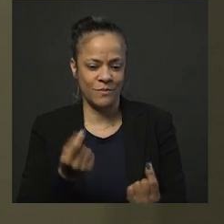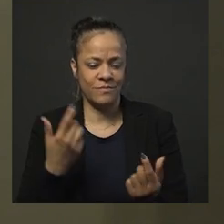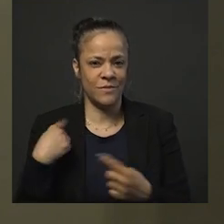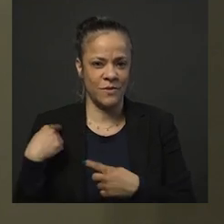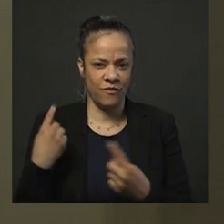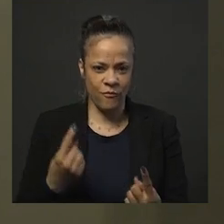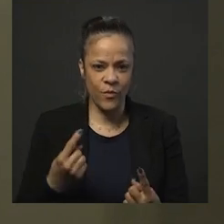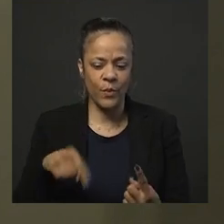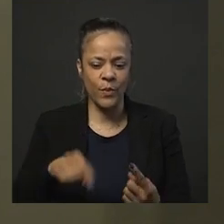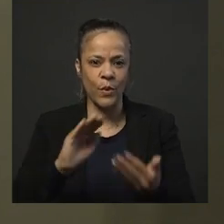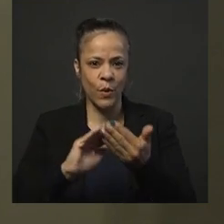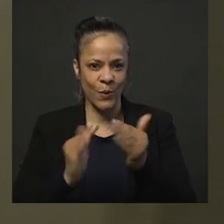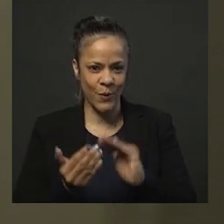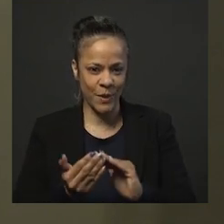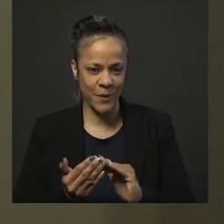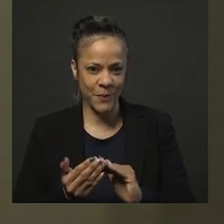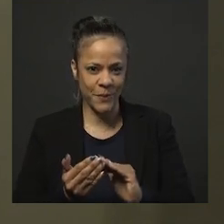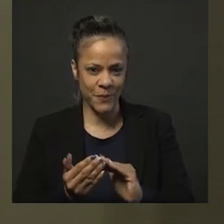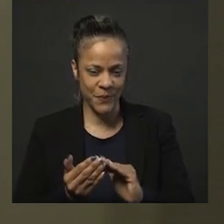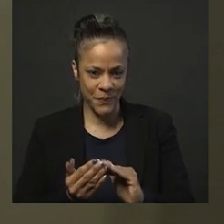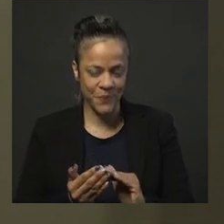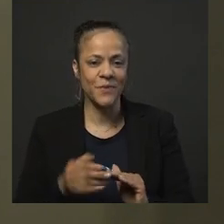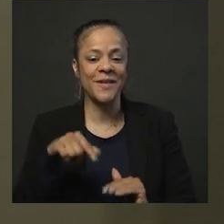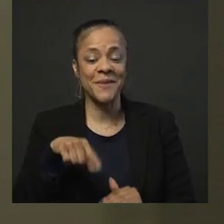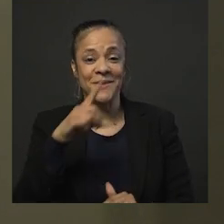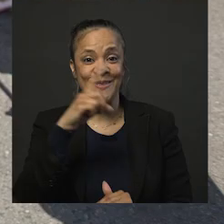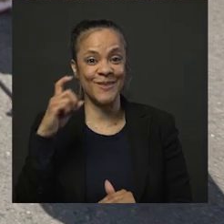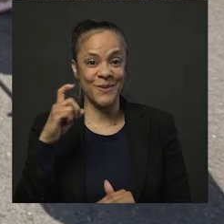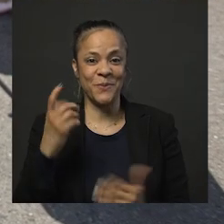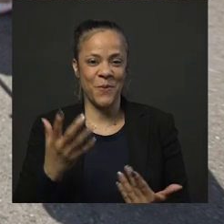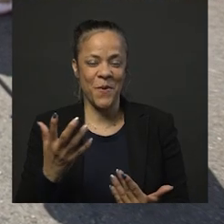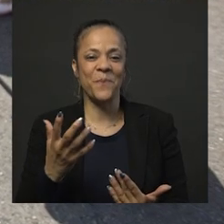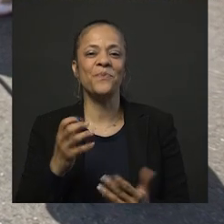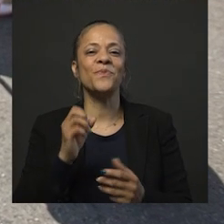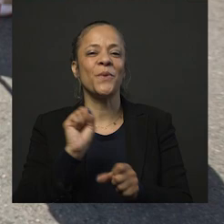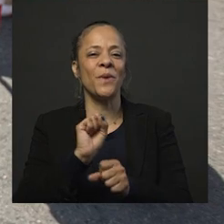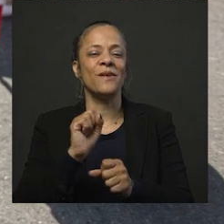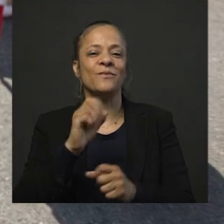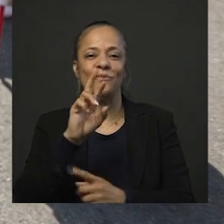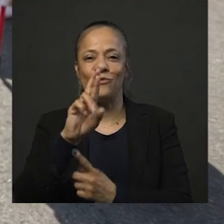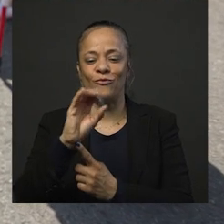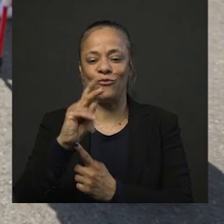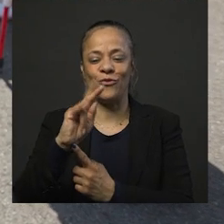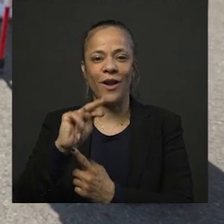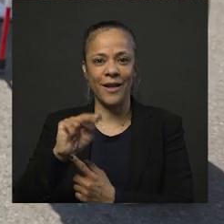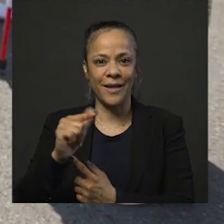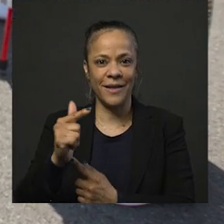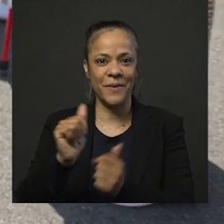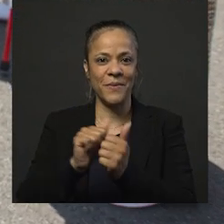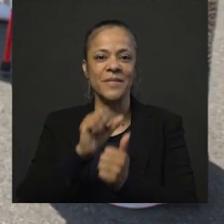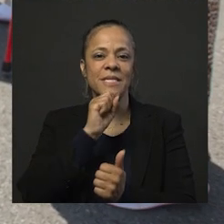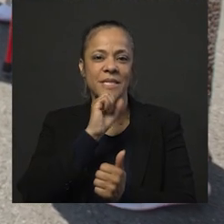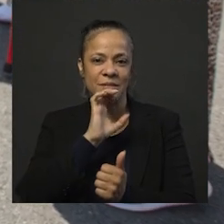about what we have done in the community. We had this summer rocking with the seniors. The sworn officers, as well as our